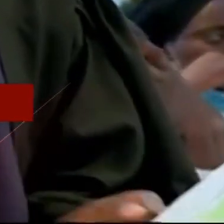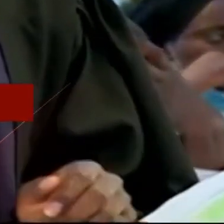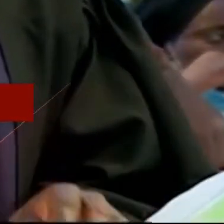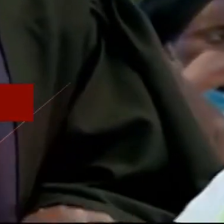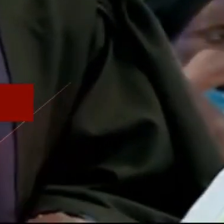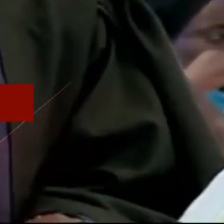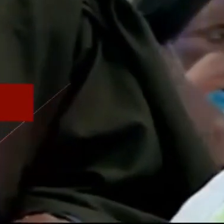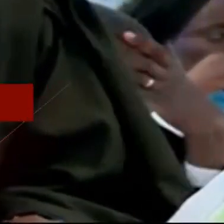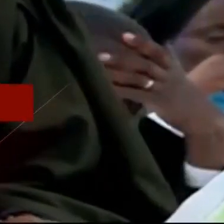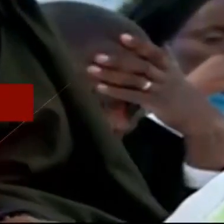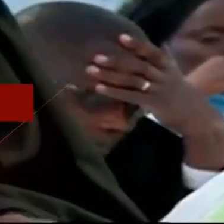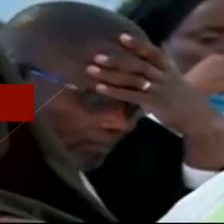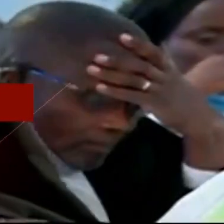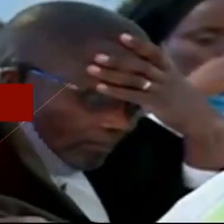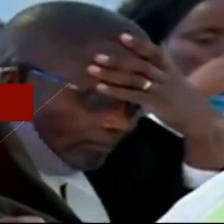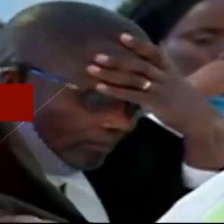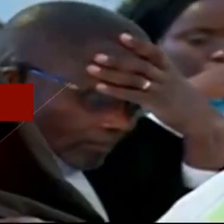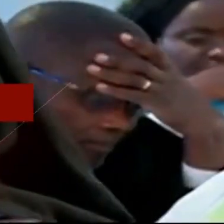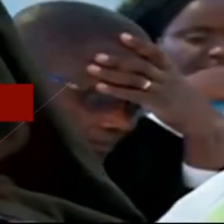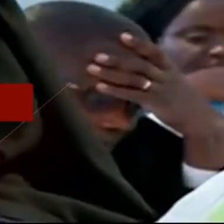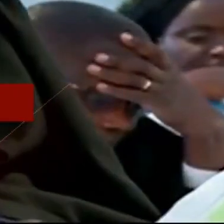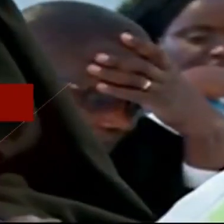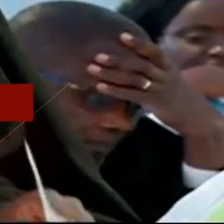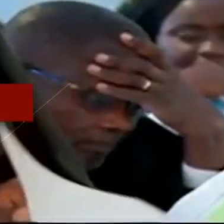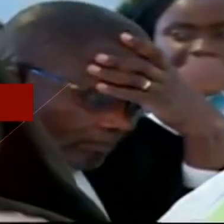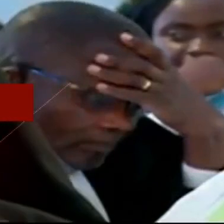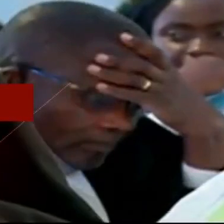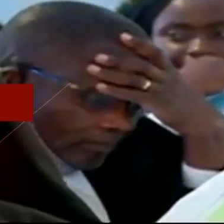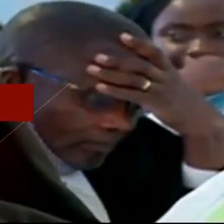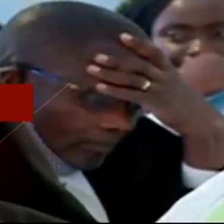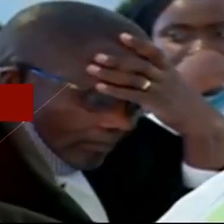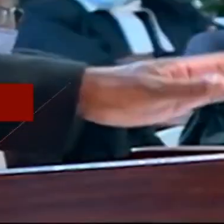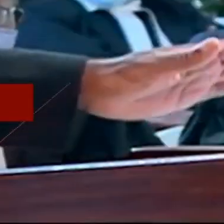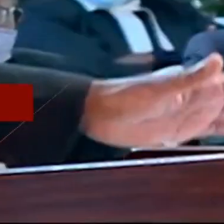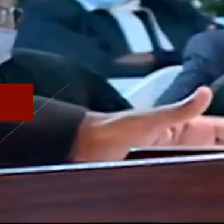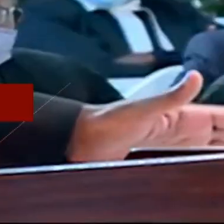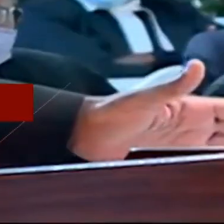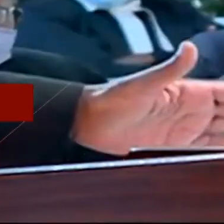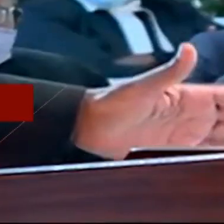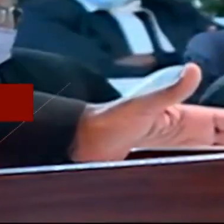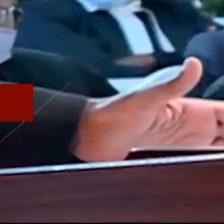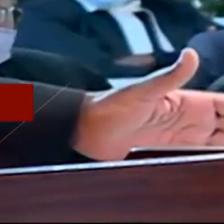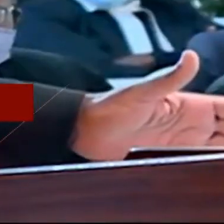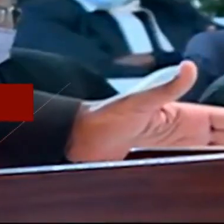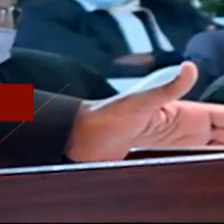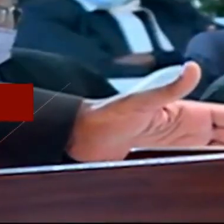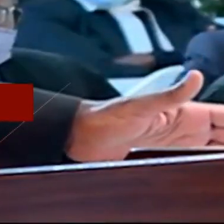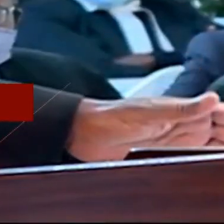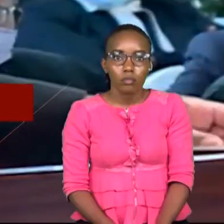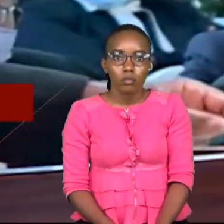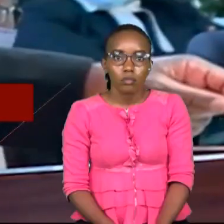to participate in the political discourse, including to support or campaign for any cause. Every stage in constitution making in